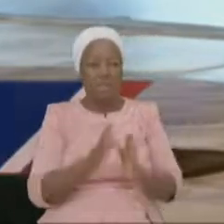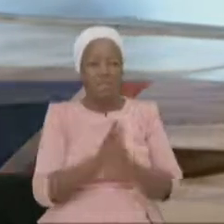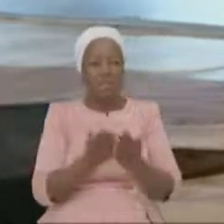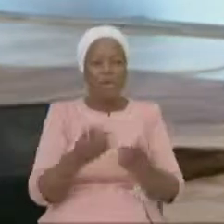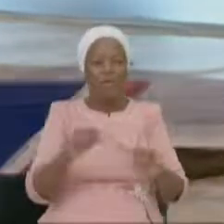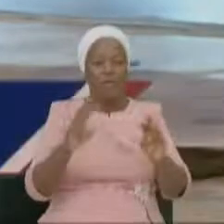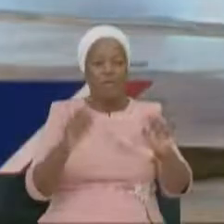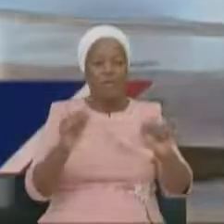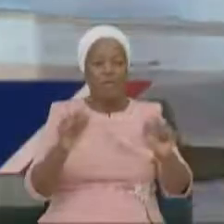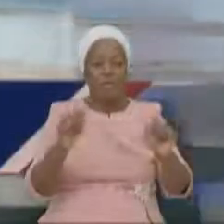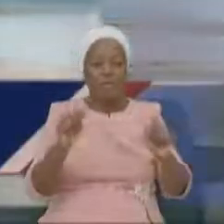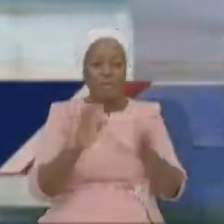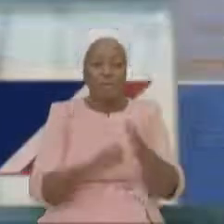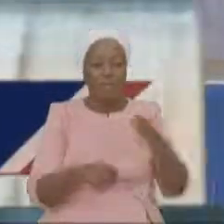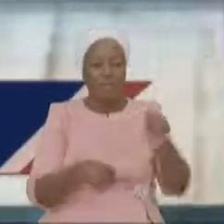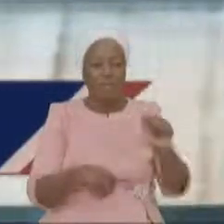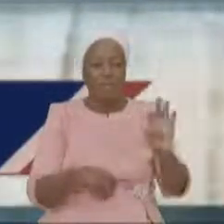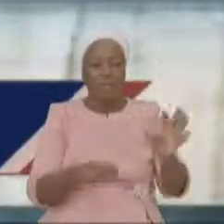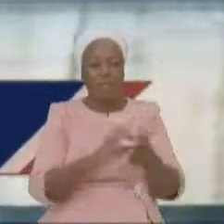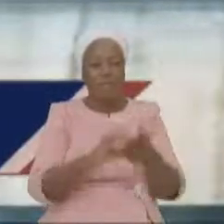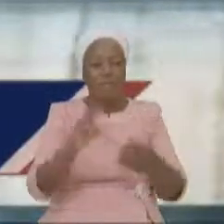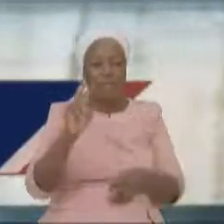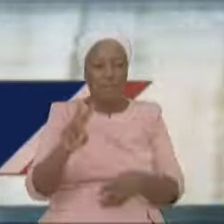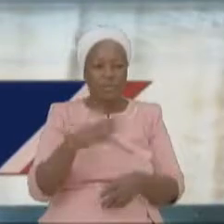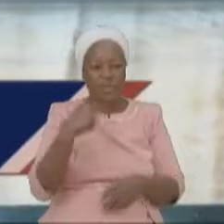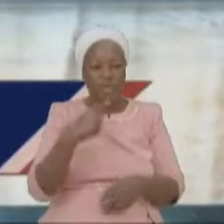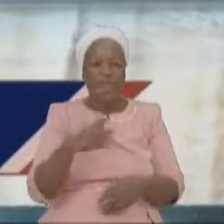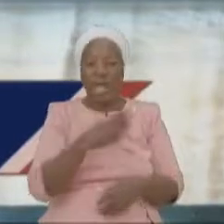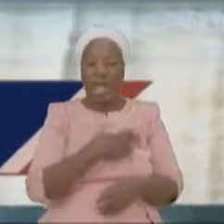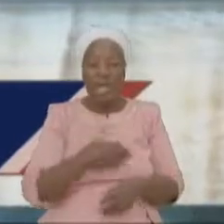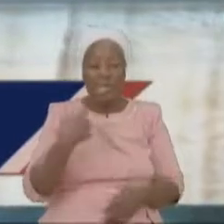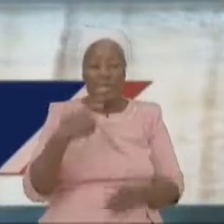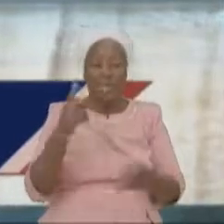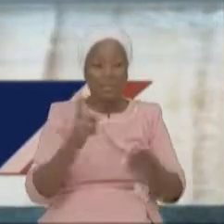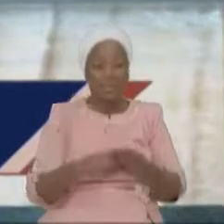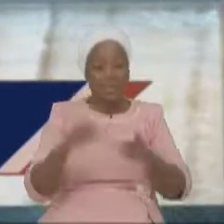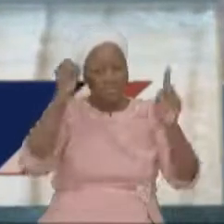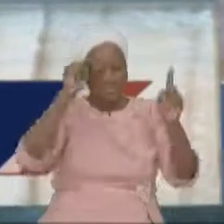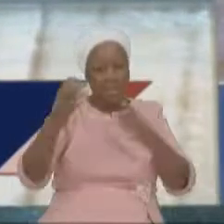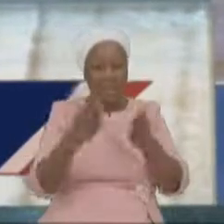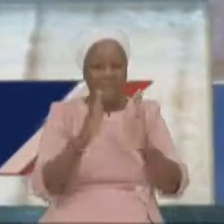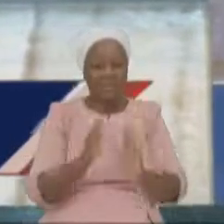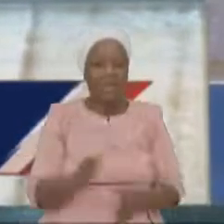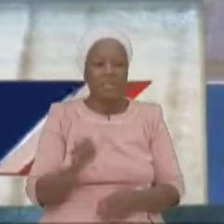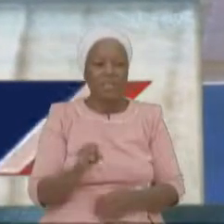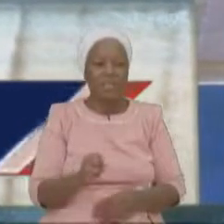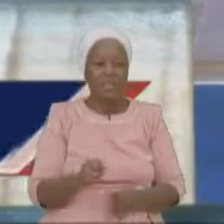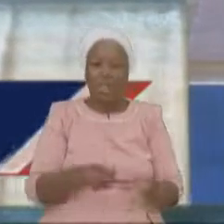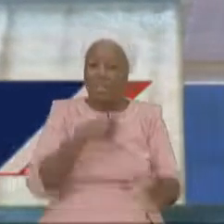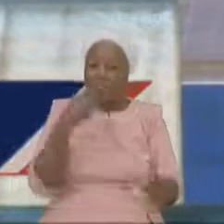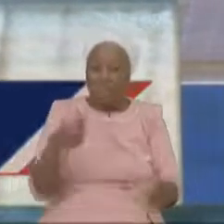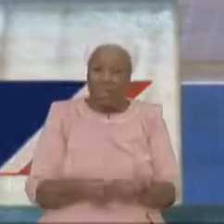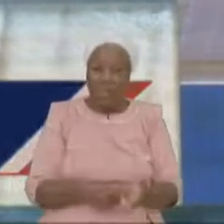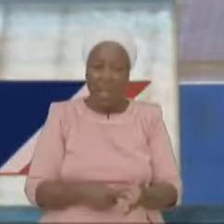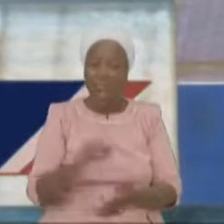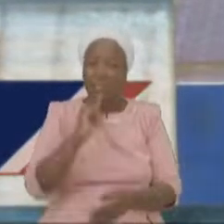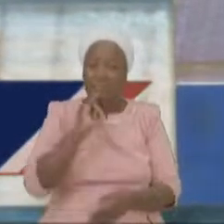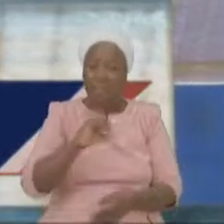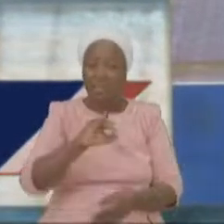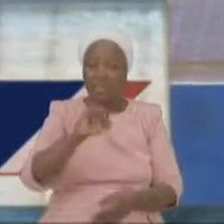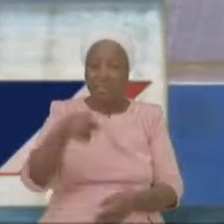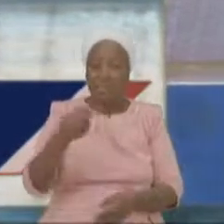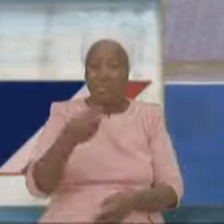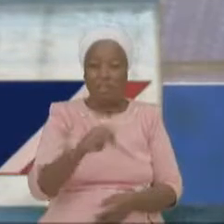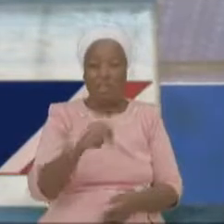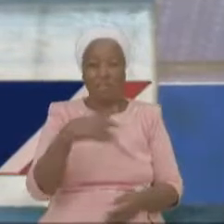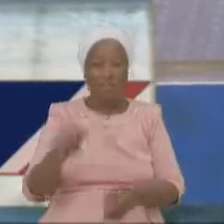chapter 14, verse 2. It says, and said to his servants, this is